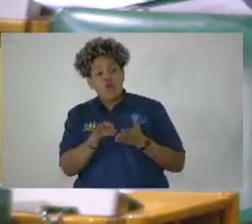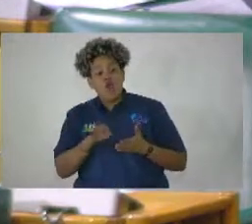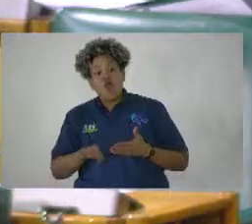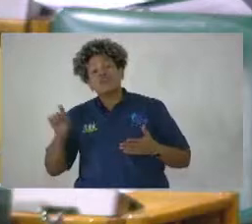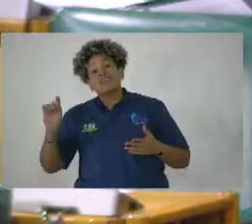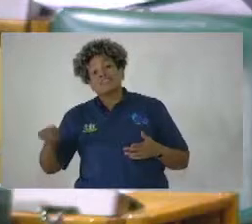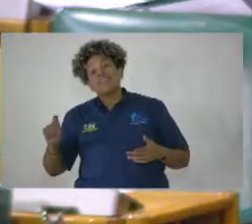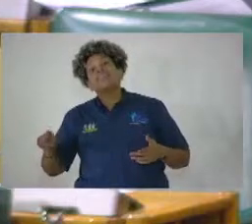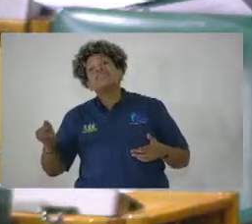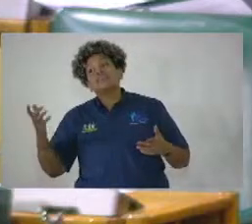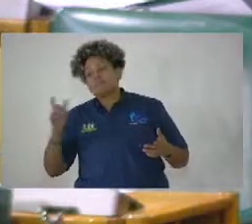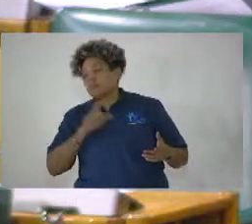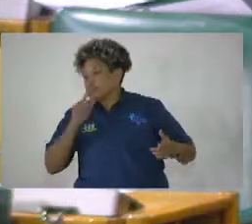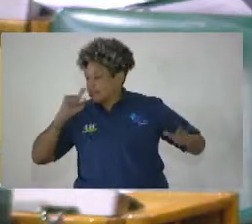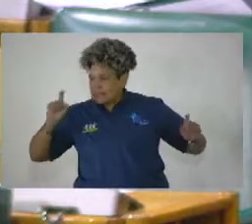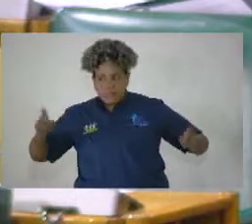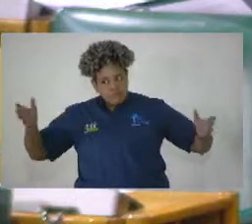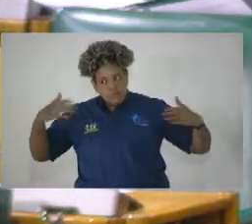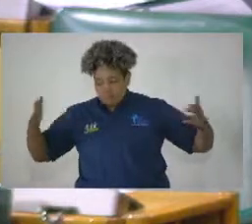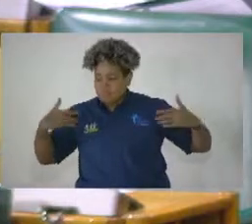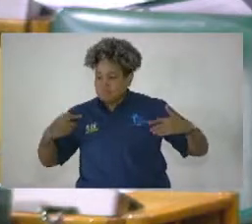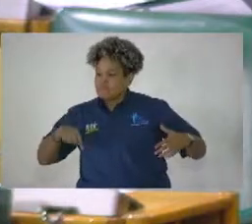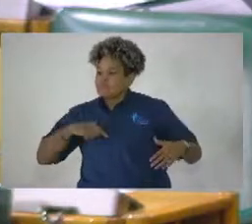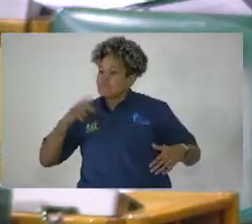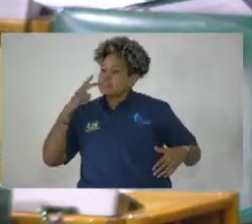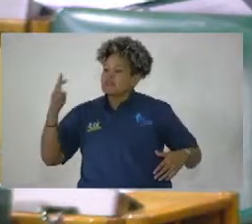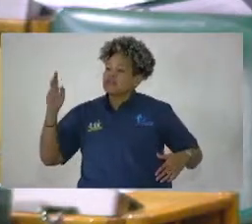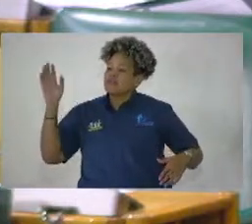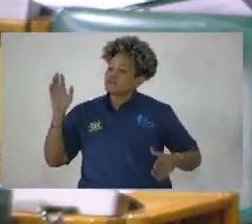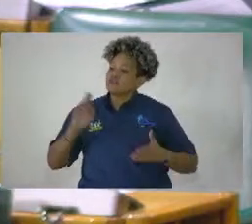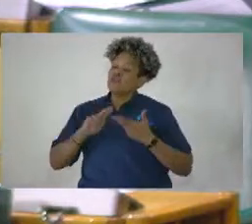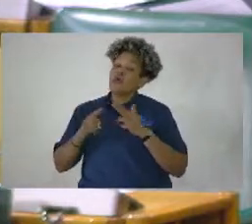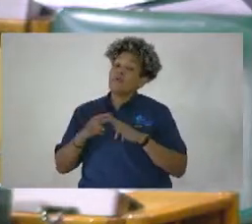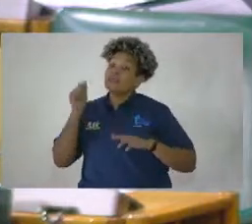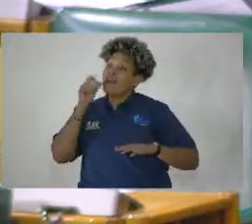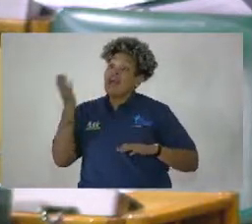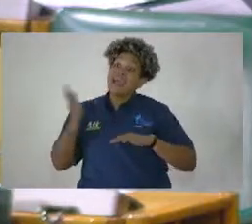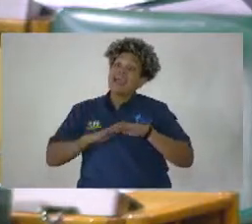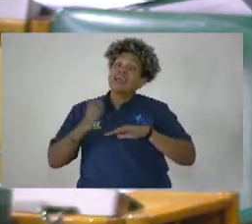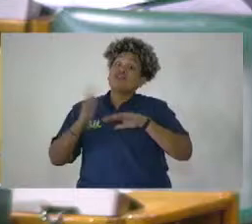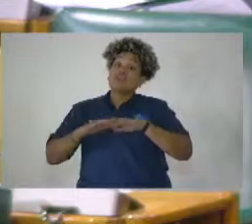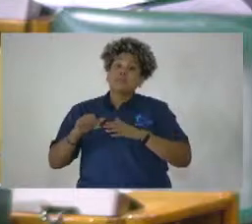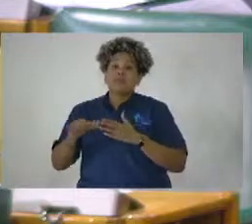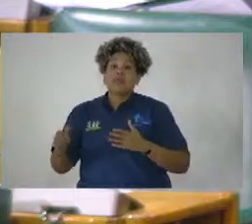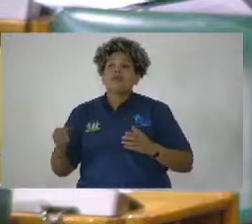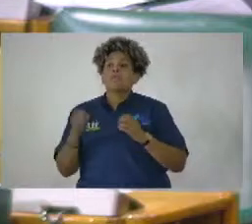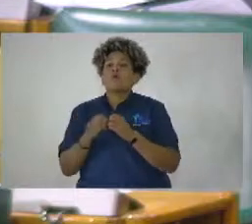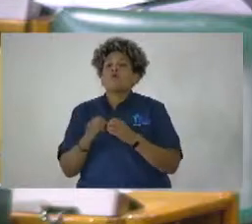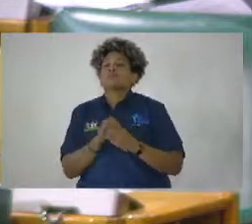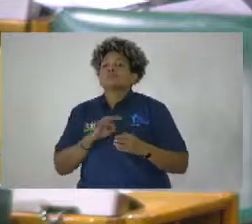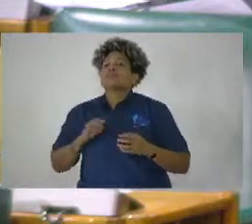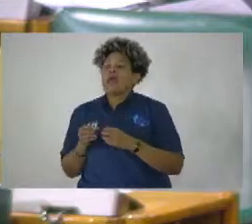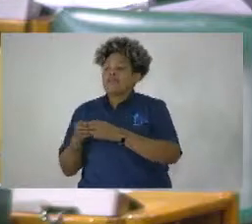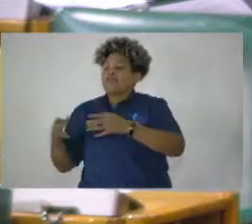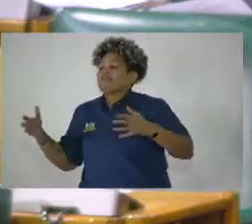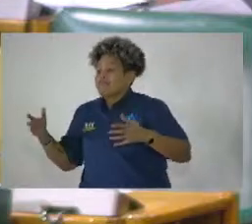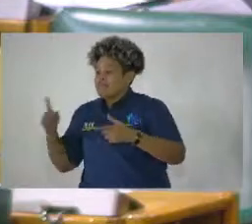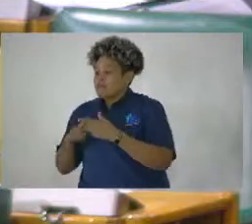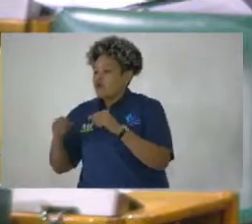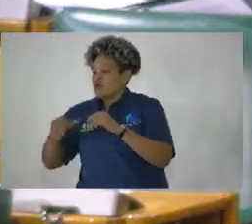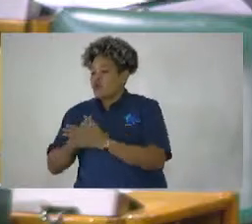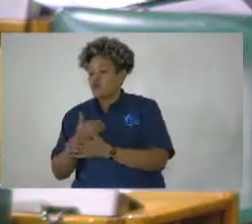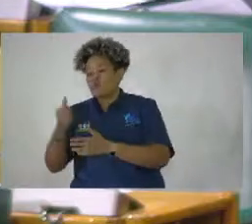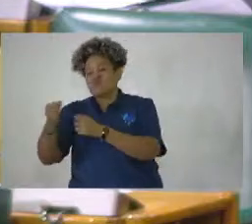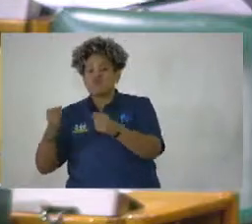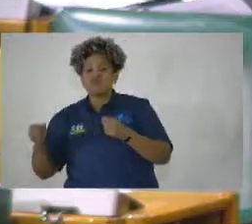needed, right? So when you see the numbers, it's not all increase. It is because there's increase, but there's also new